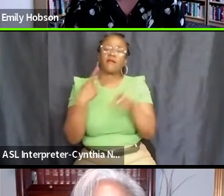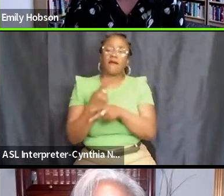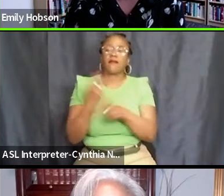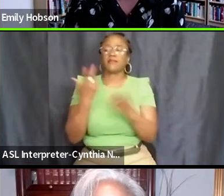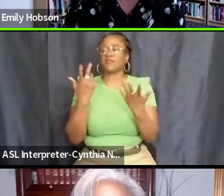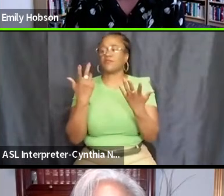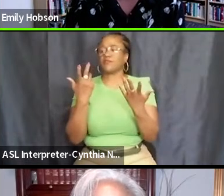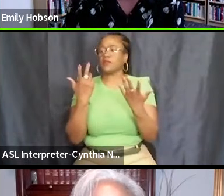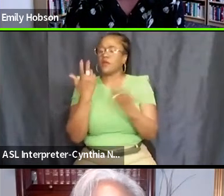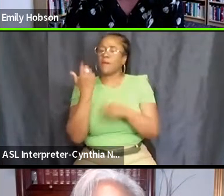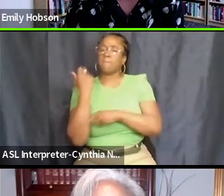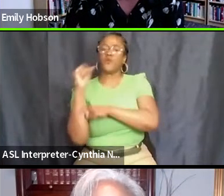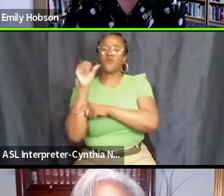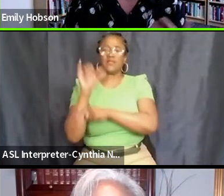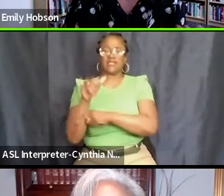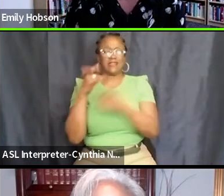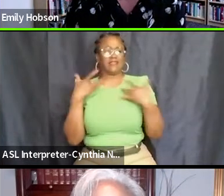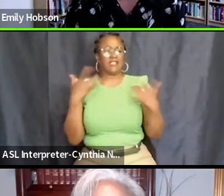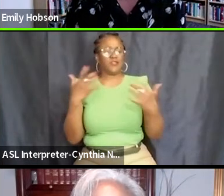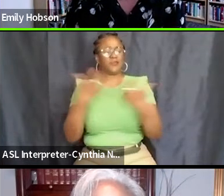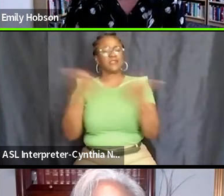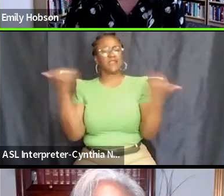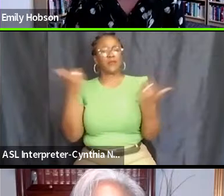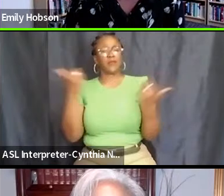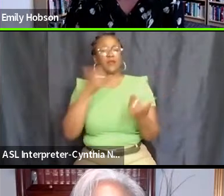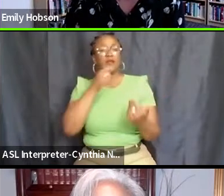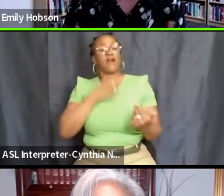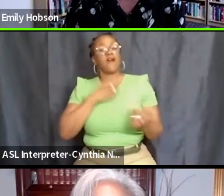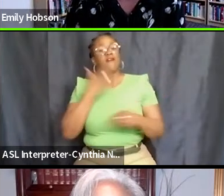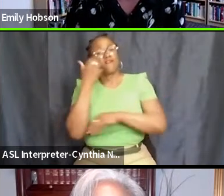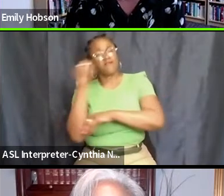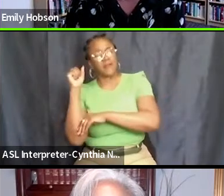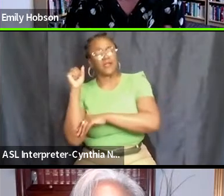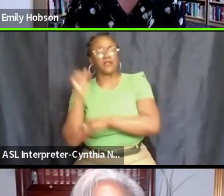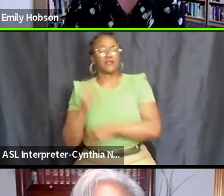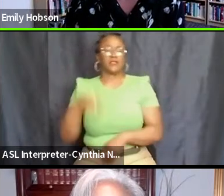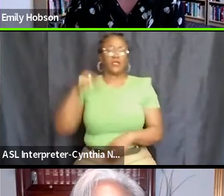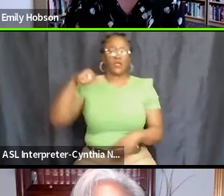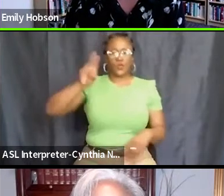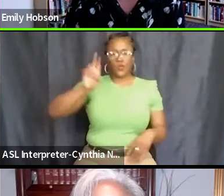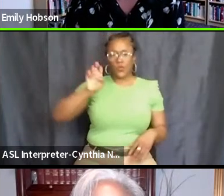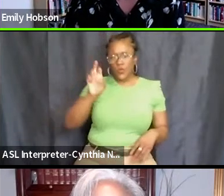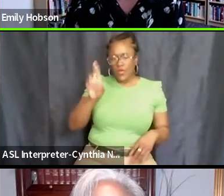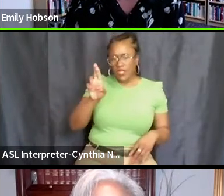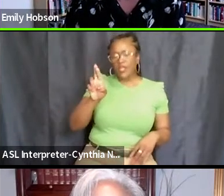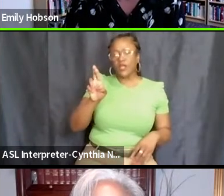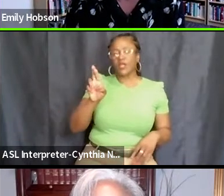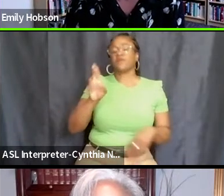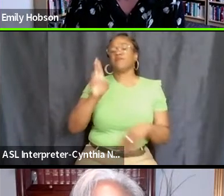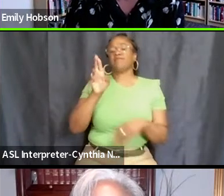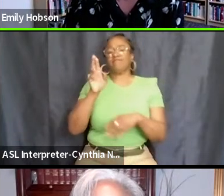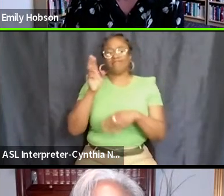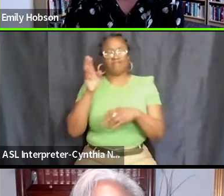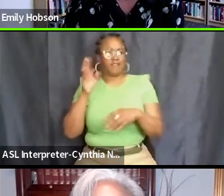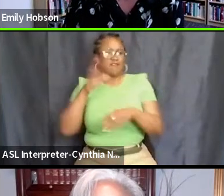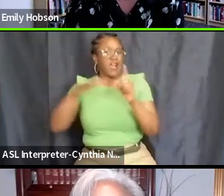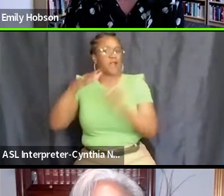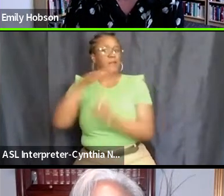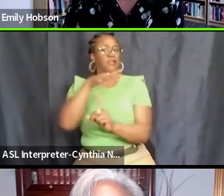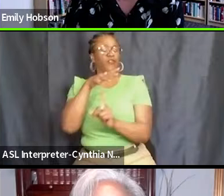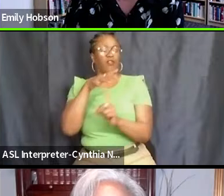traditionally seen as separate, right, including feminist and queer movements, environmental activism, and all kinds of different